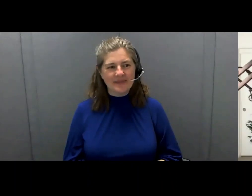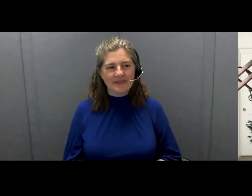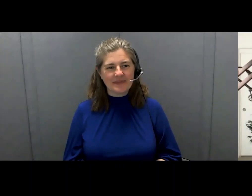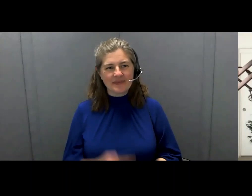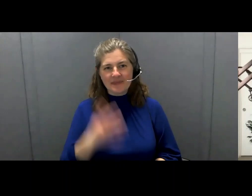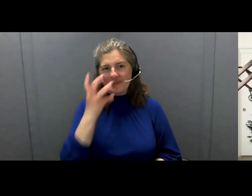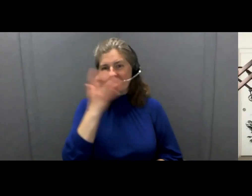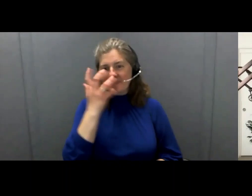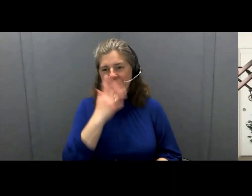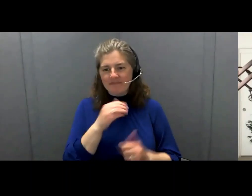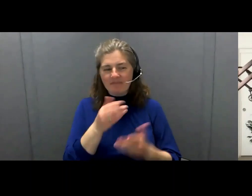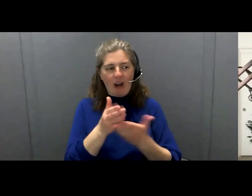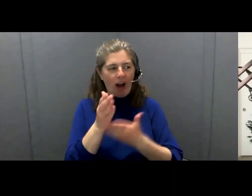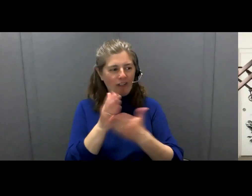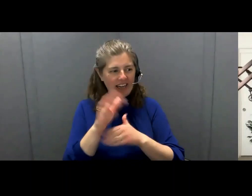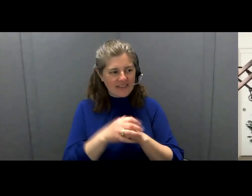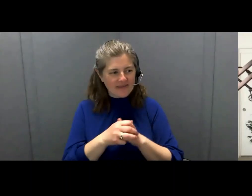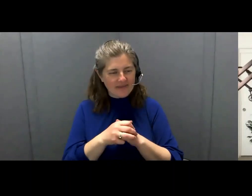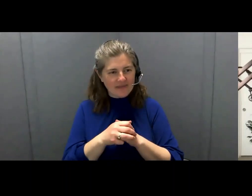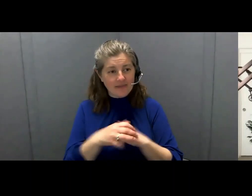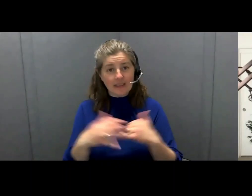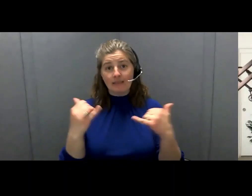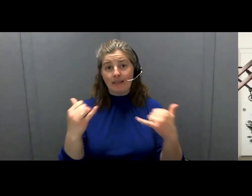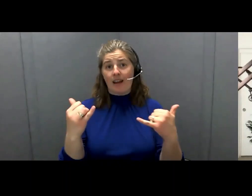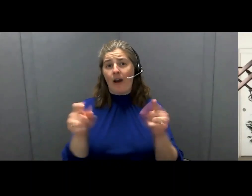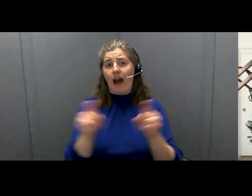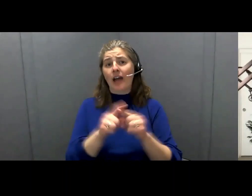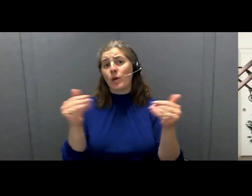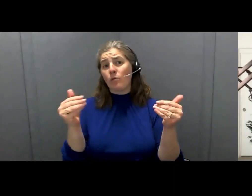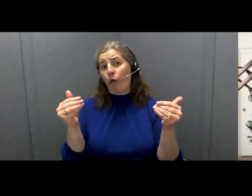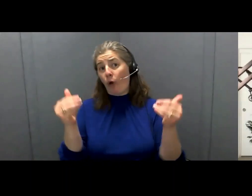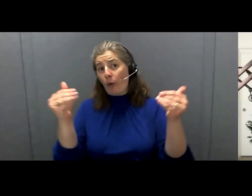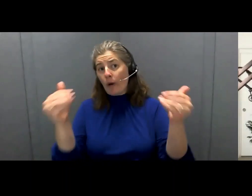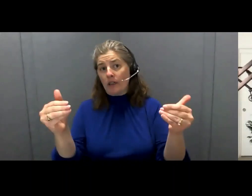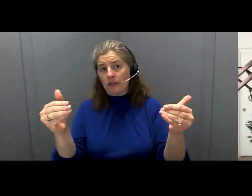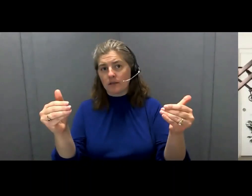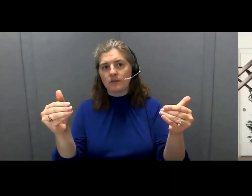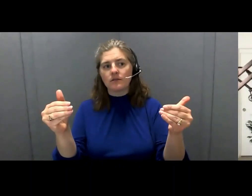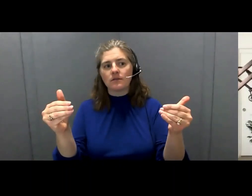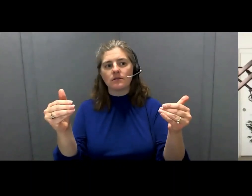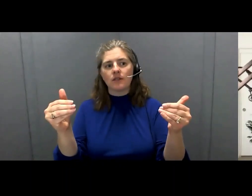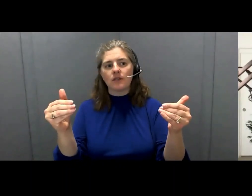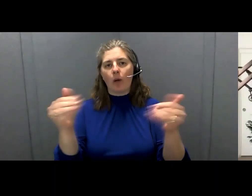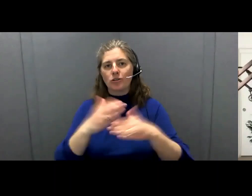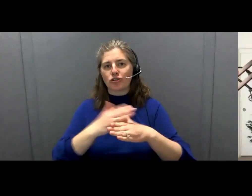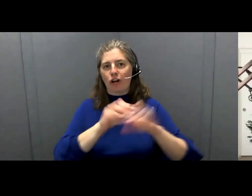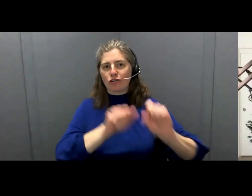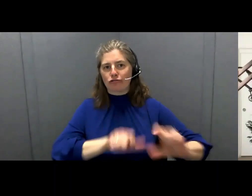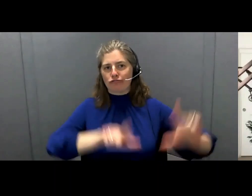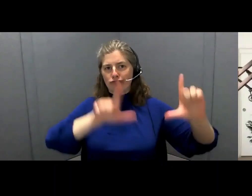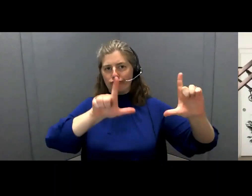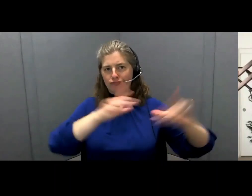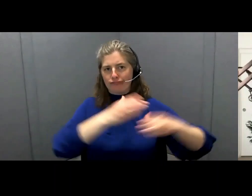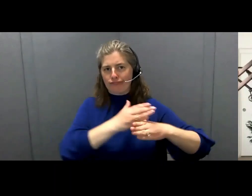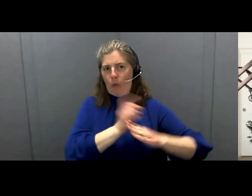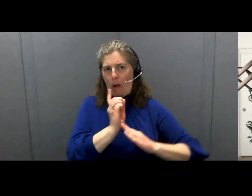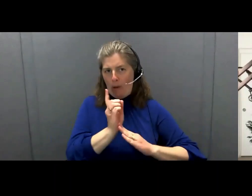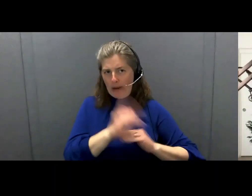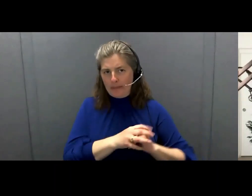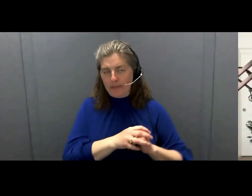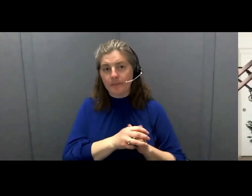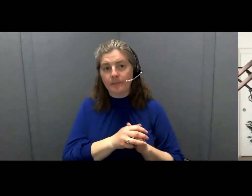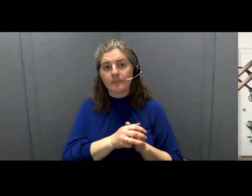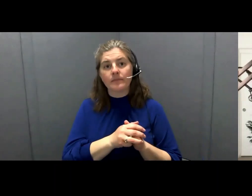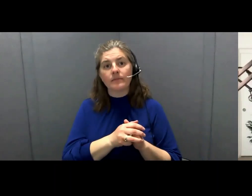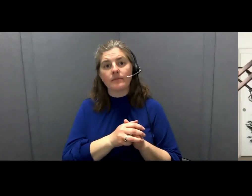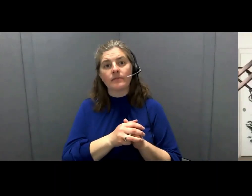Woo! All right. Now, as we move forward, I'm going to get my screen sharing going in just a minute. Keep in mind